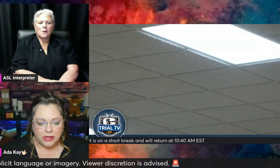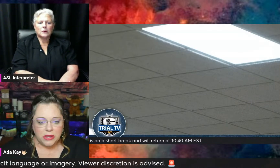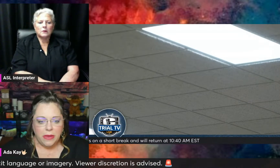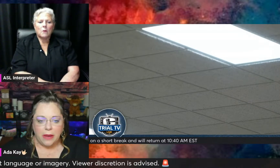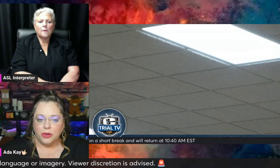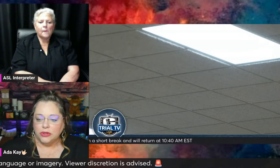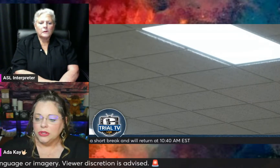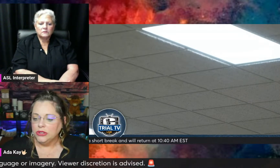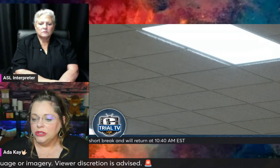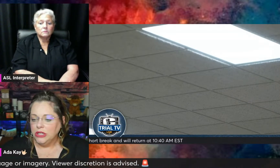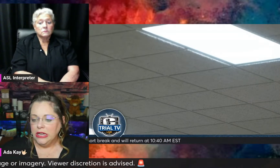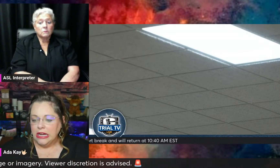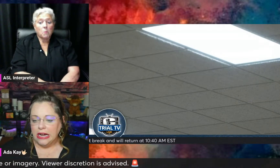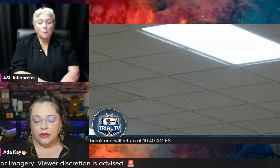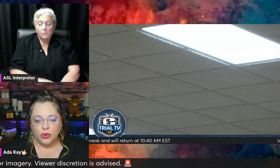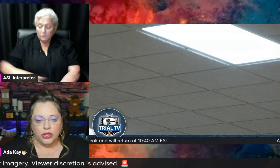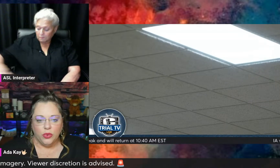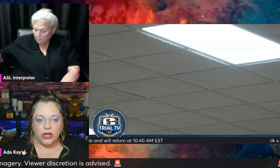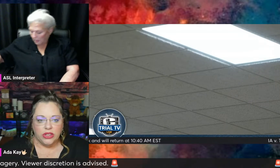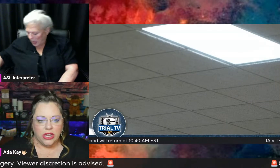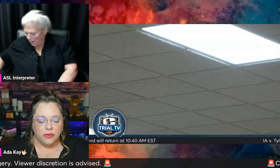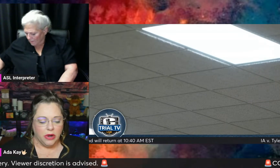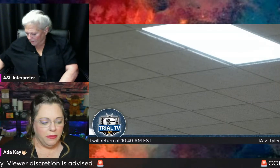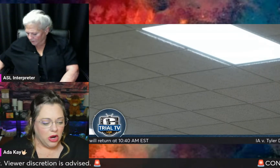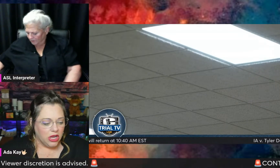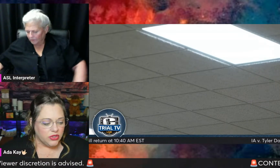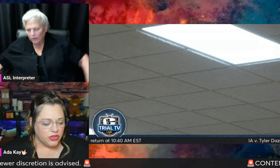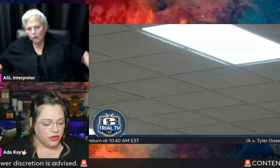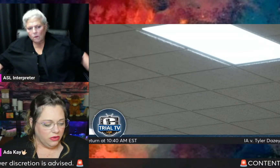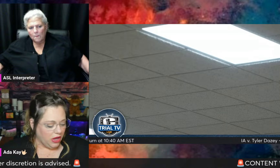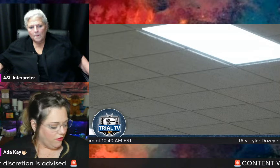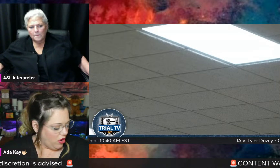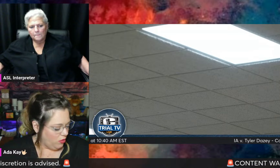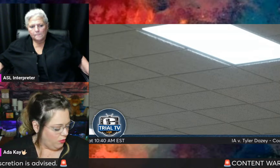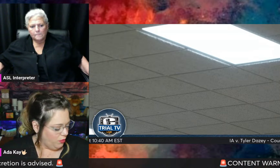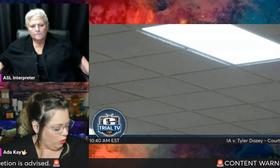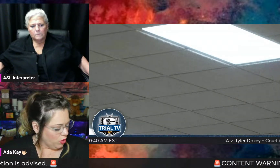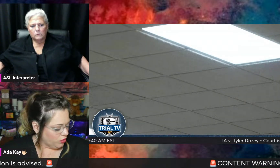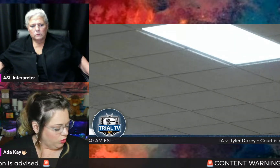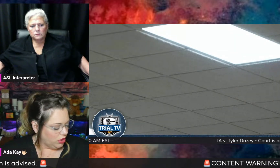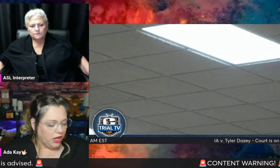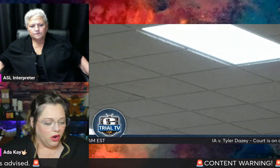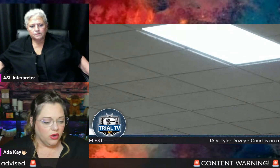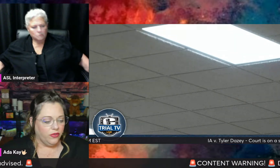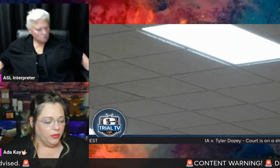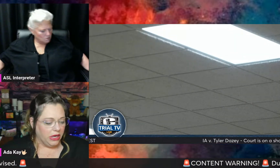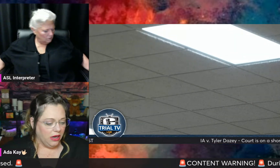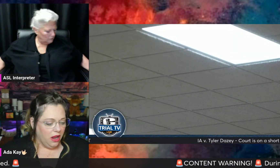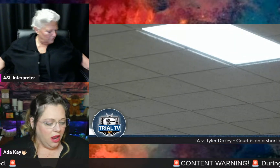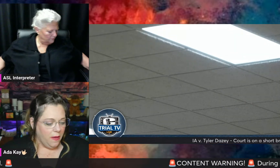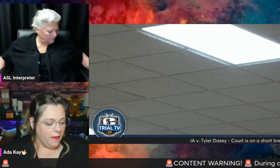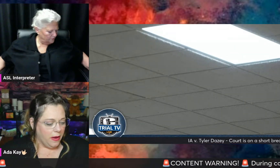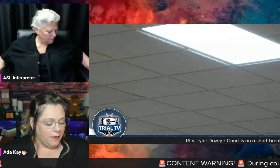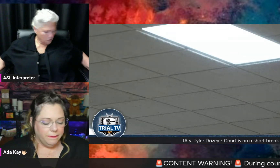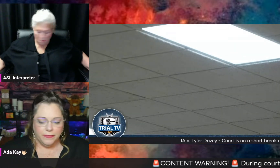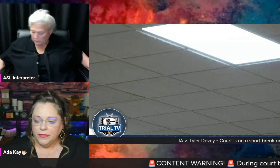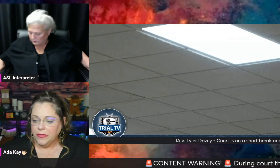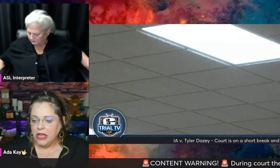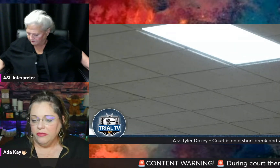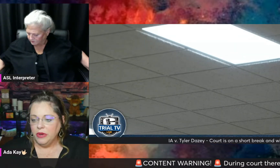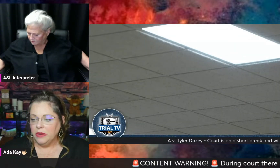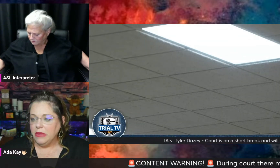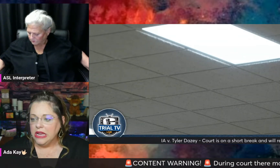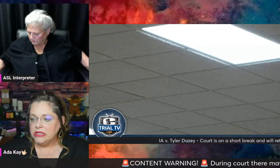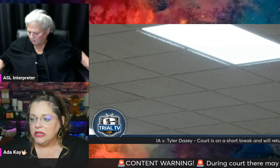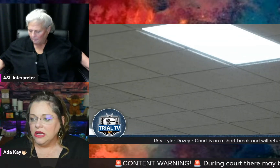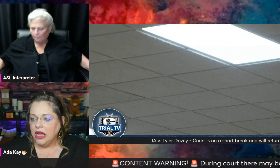How about them apples? I really want to thank my mods. They have all worked really hard for me. They